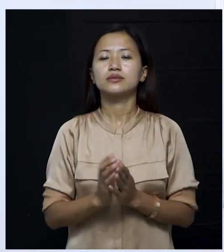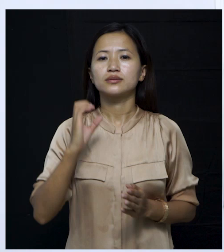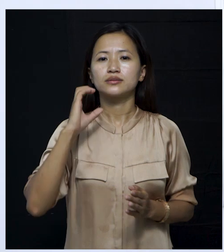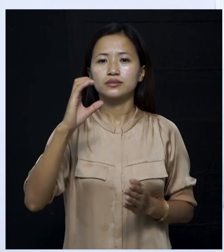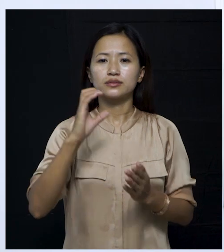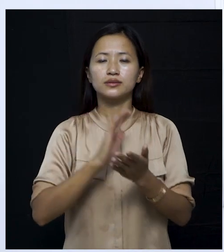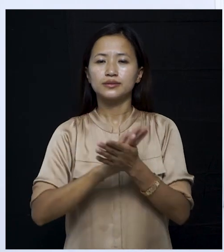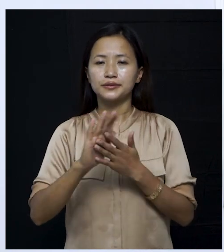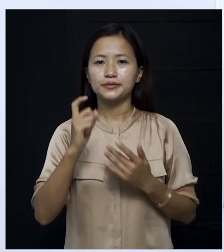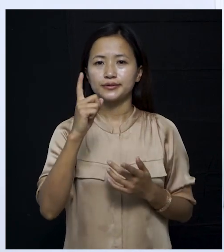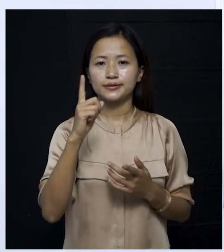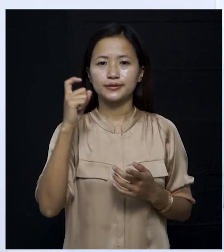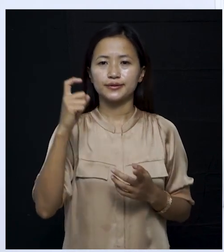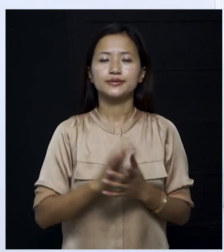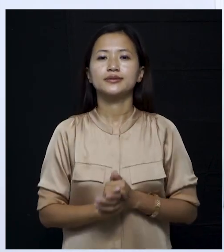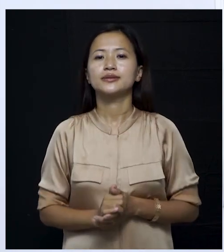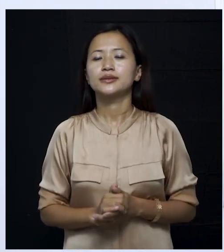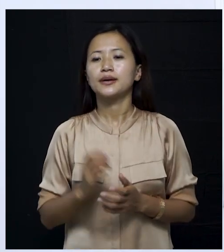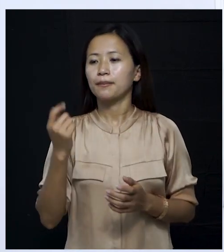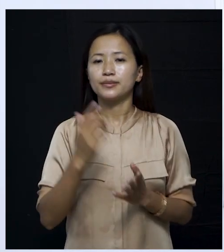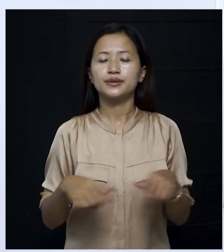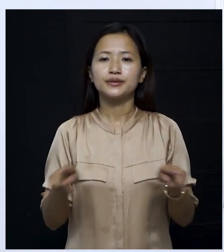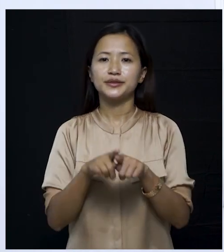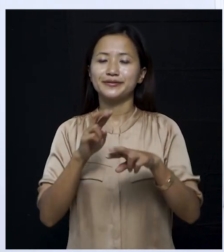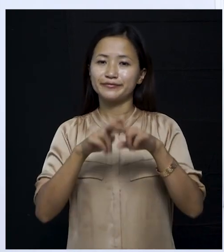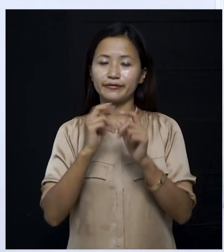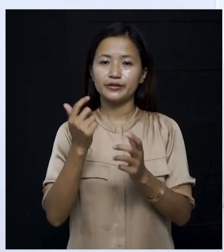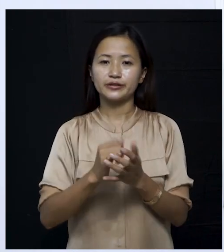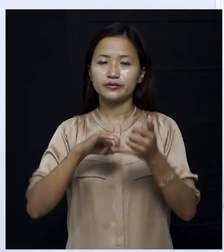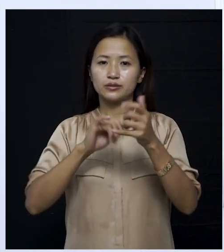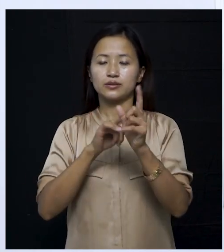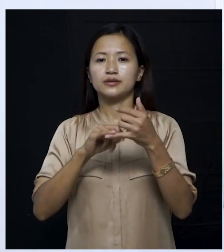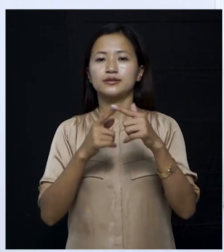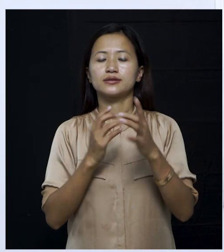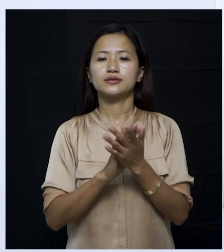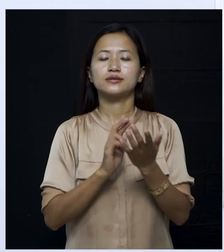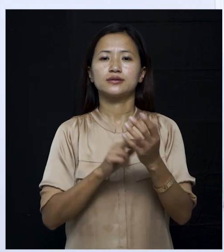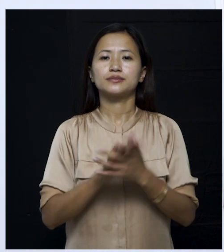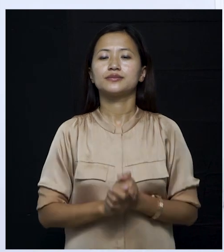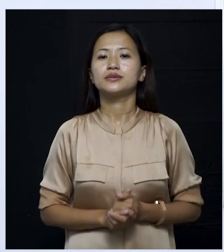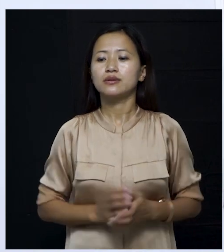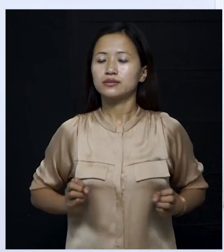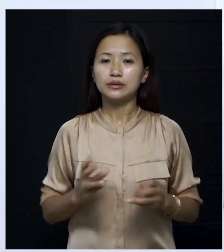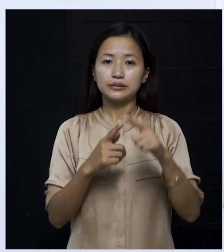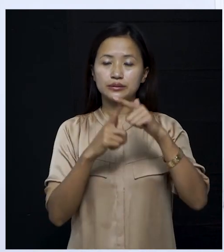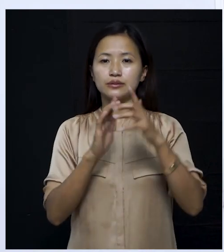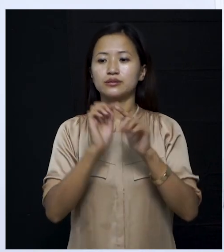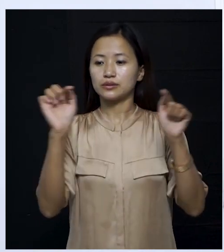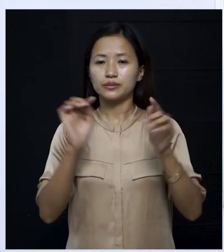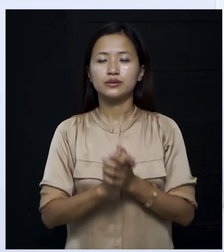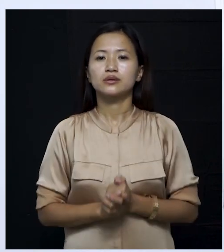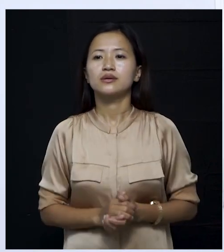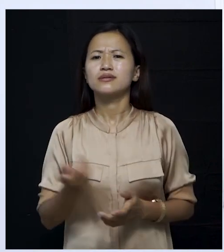your chapter 17, that is money and financial system. We started with that topic, and in the